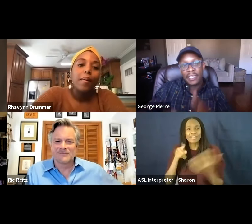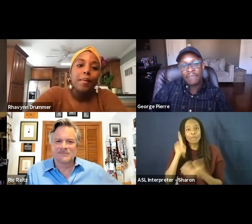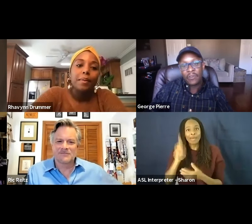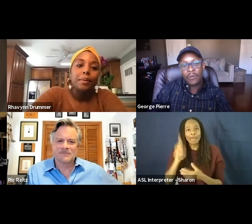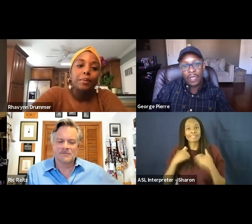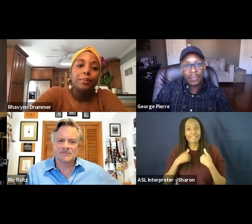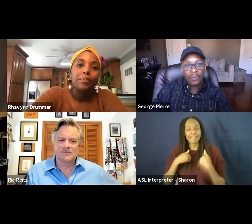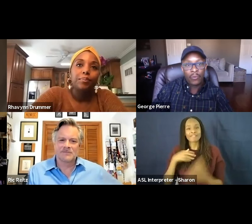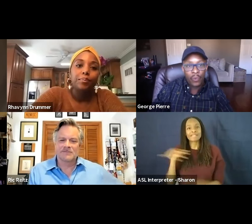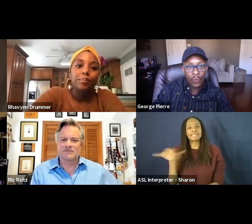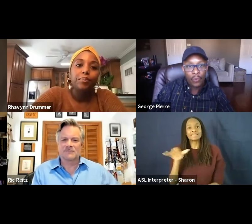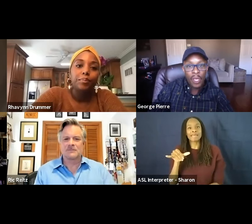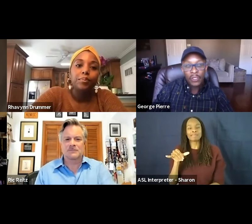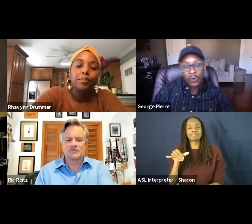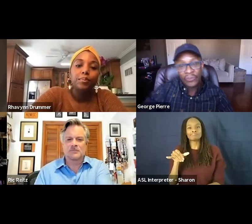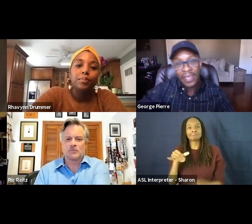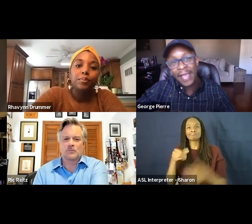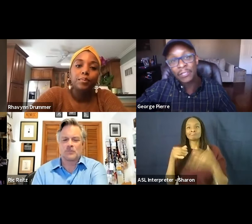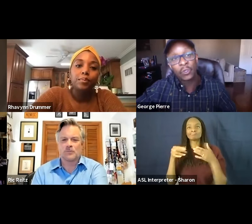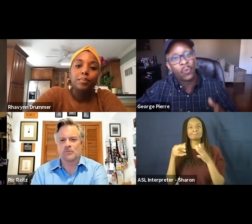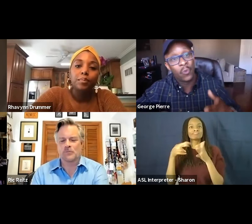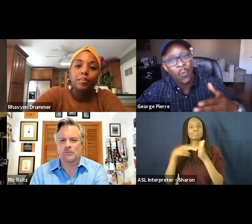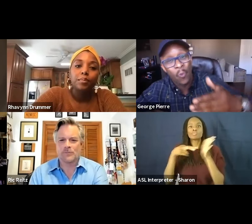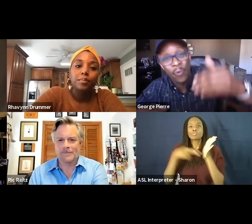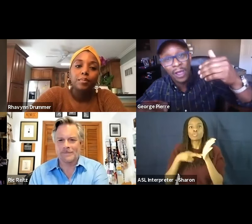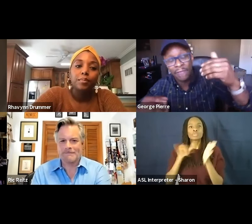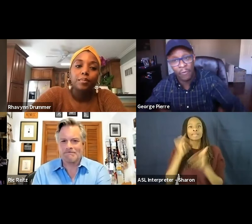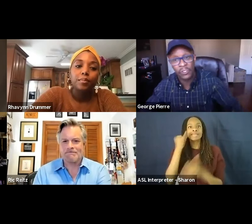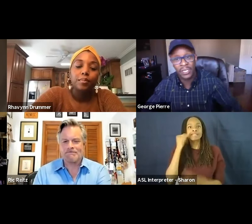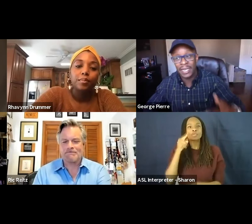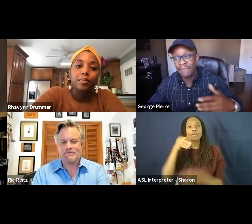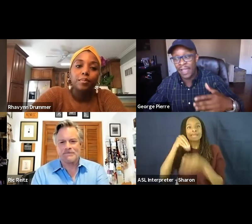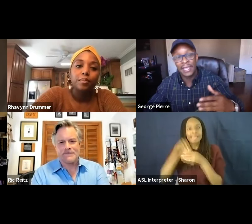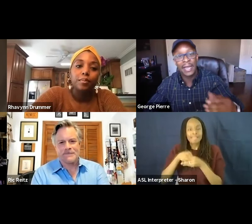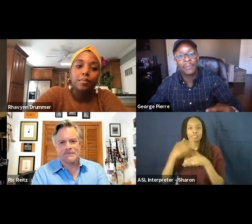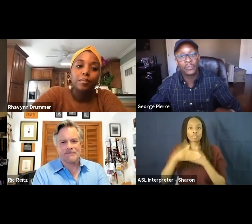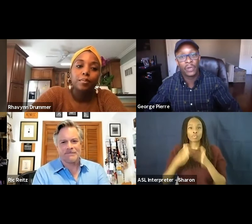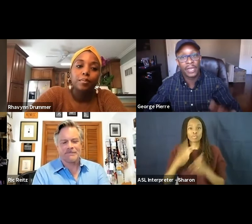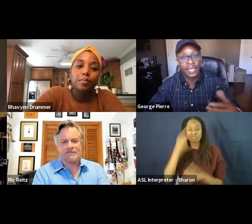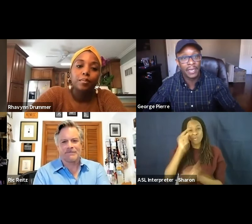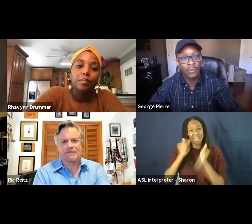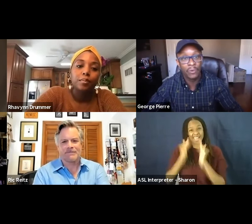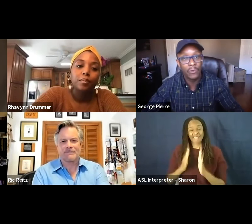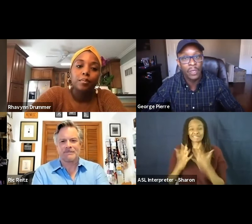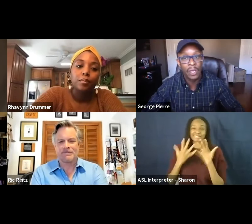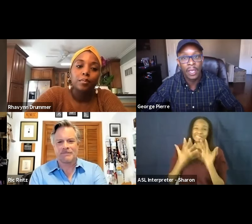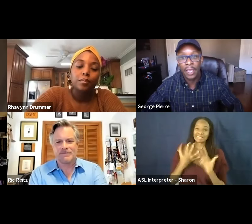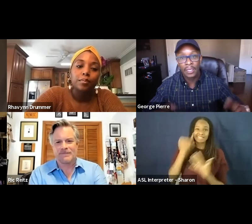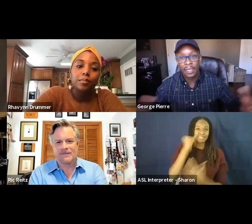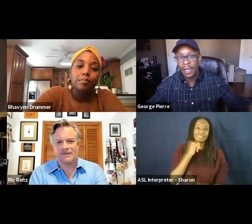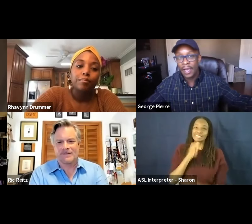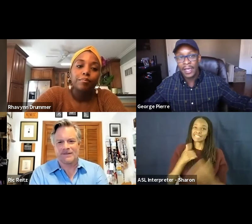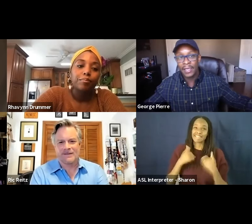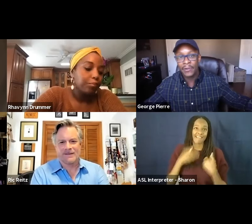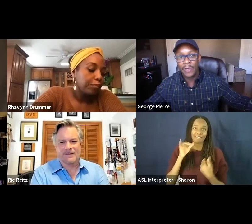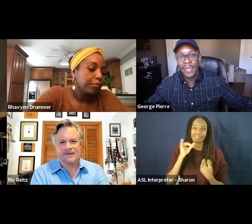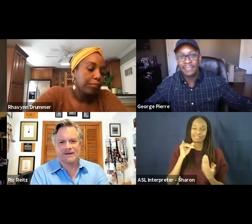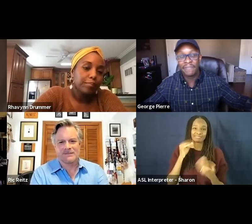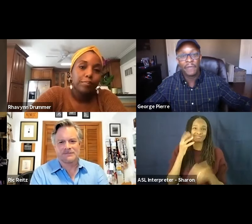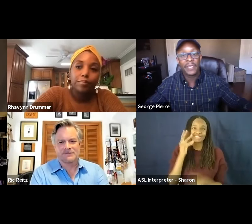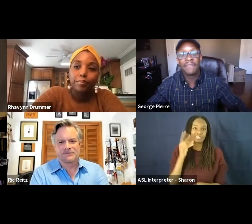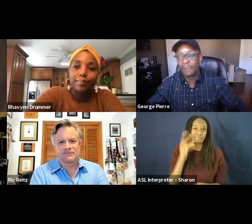as if you're in the room. So for the actors who unfortunately never had that opportunity to get in the room,